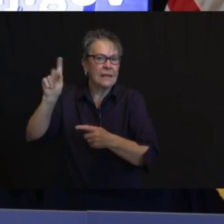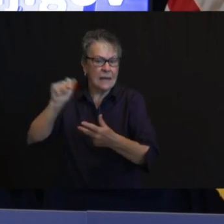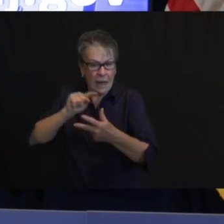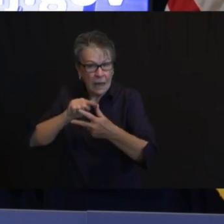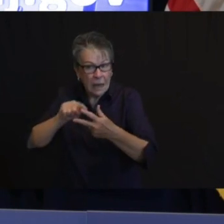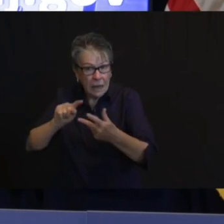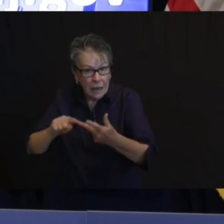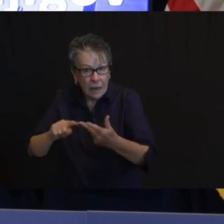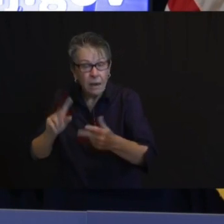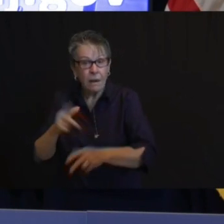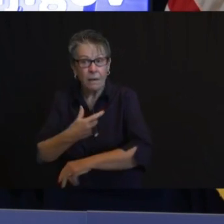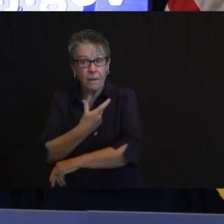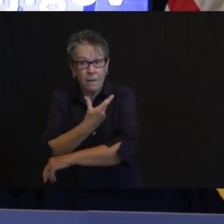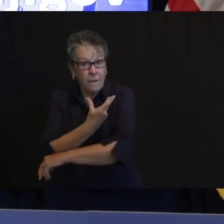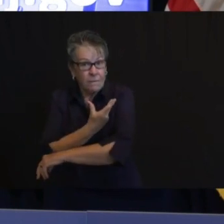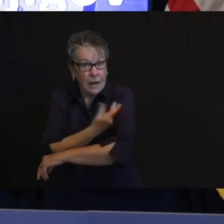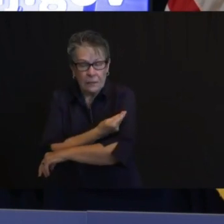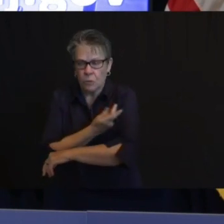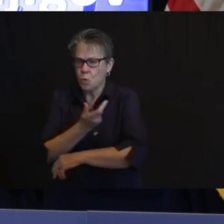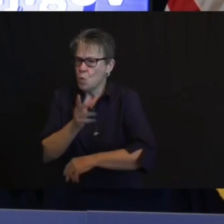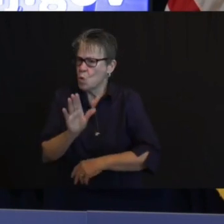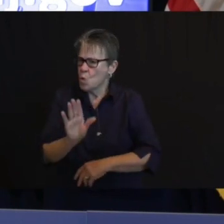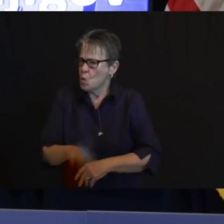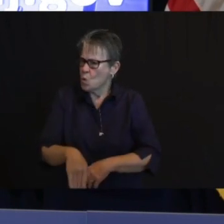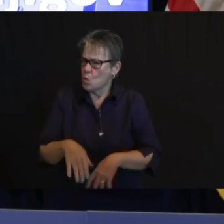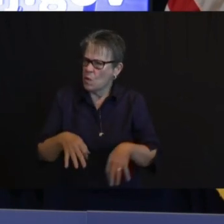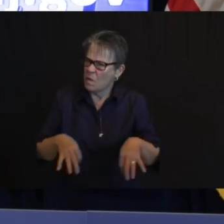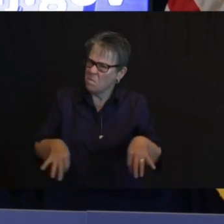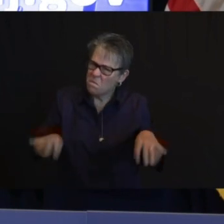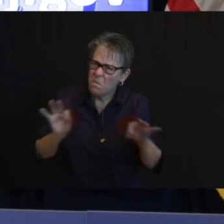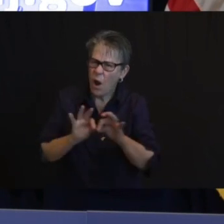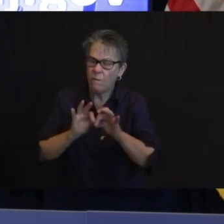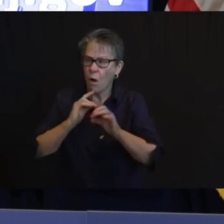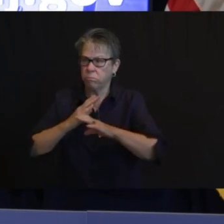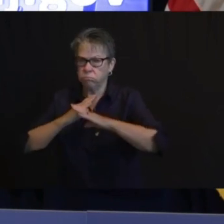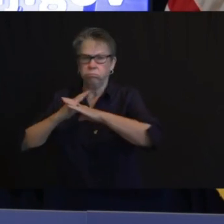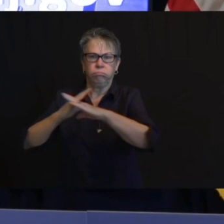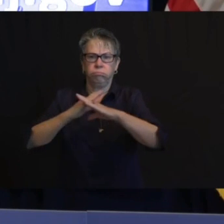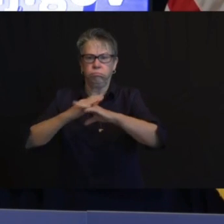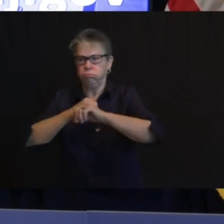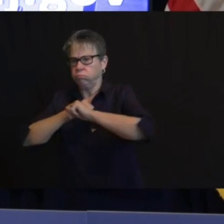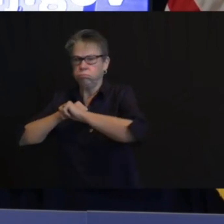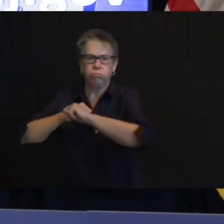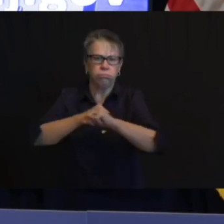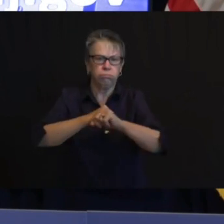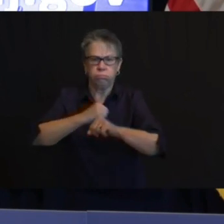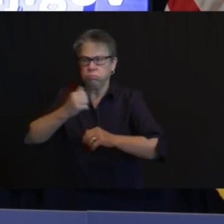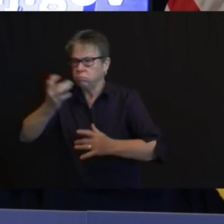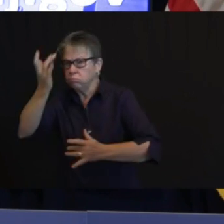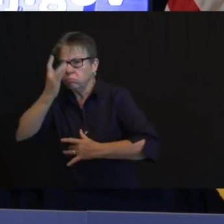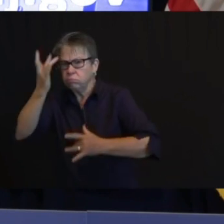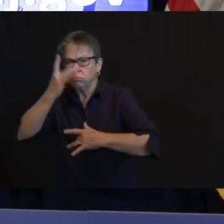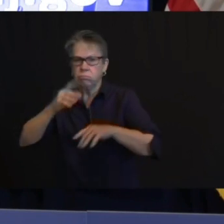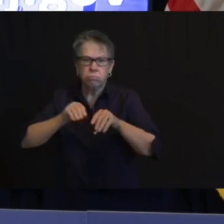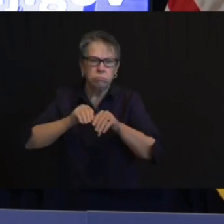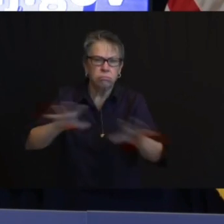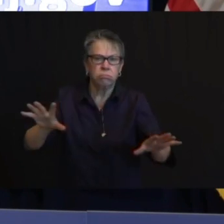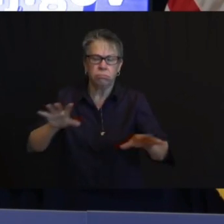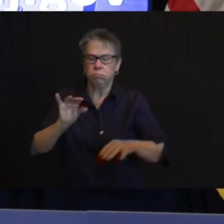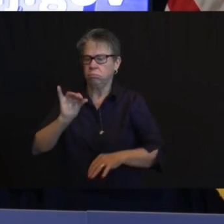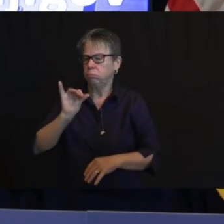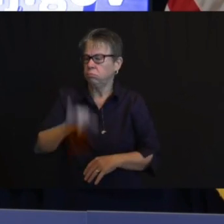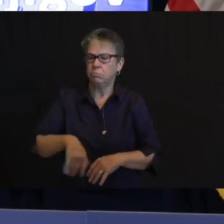Vaccination is an important step in helping to prevent this illness and its potentially devastating consequences. The early news